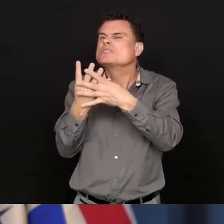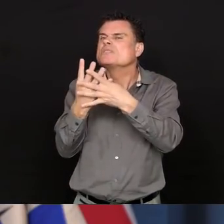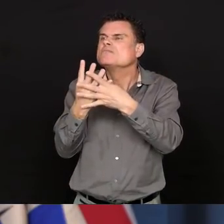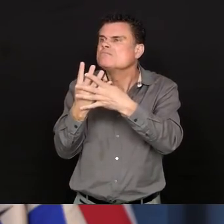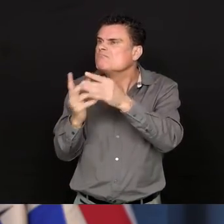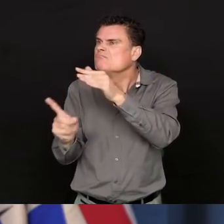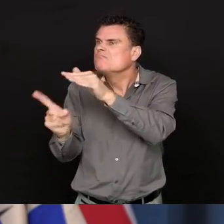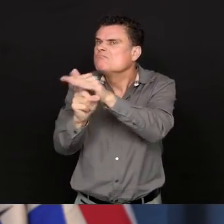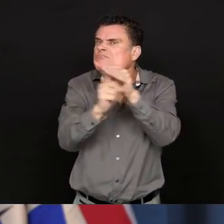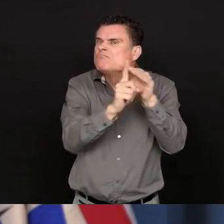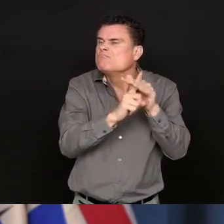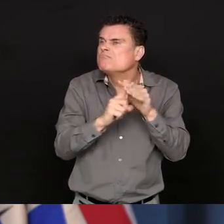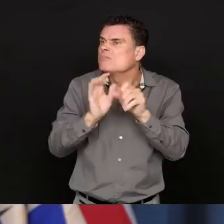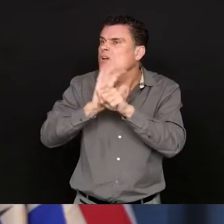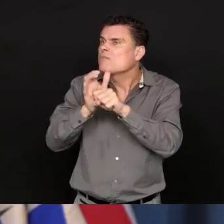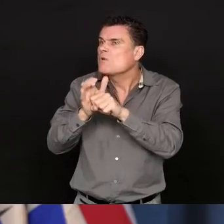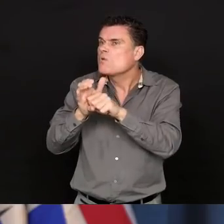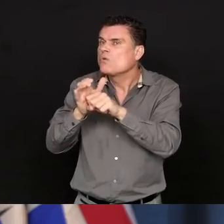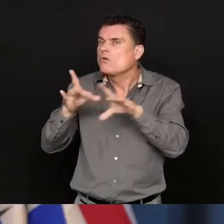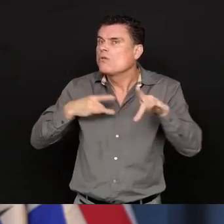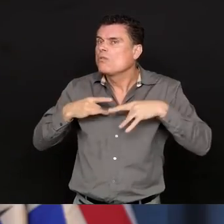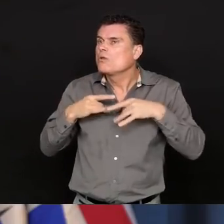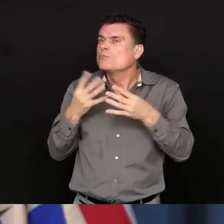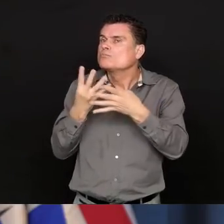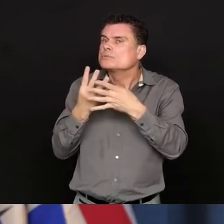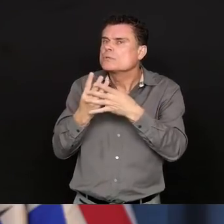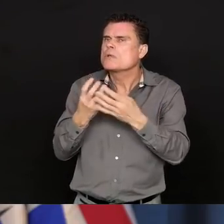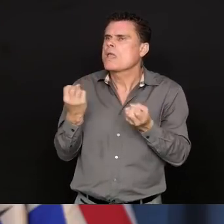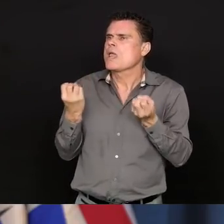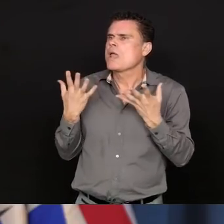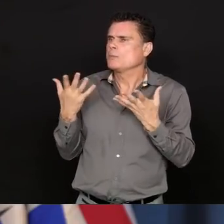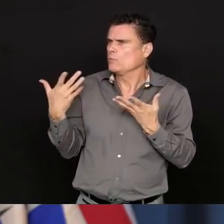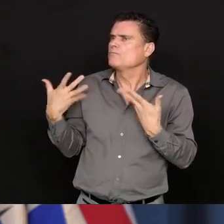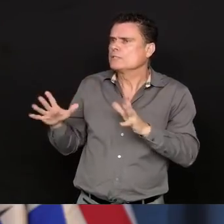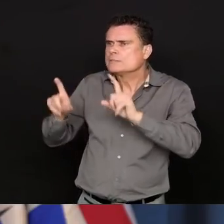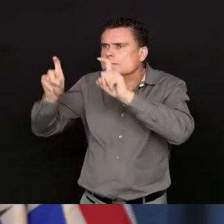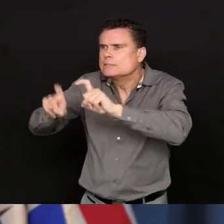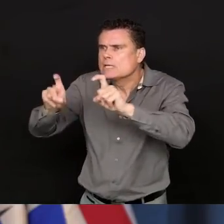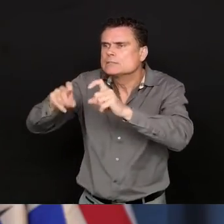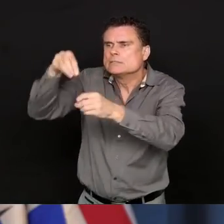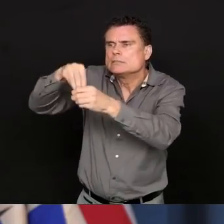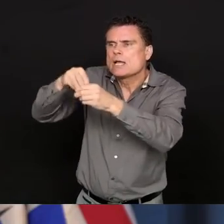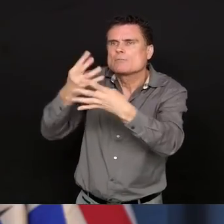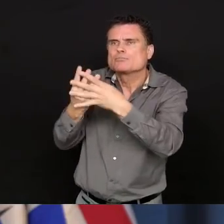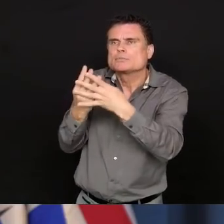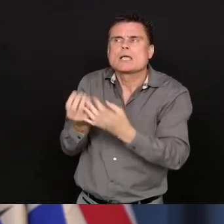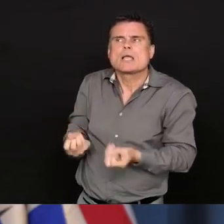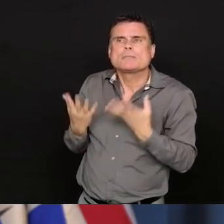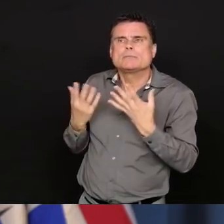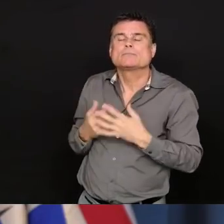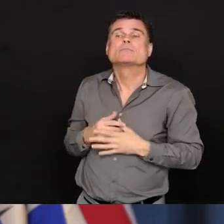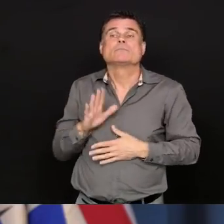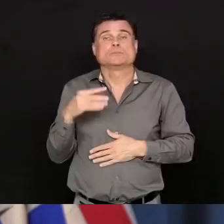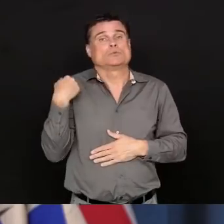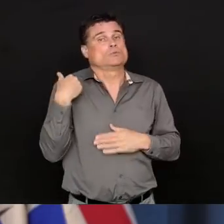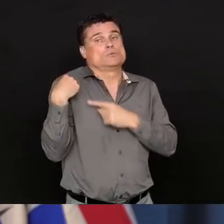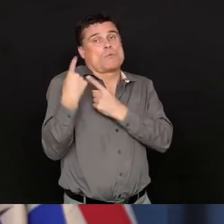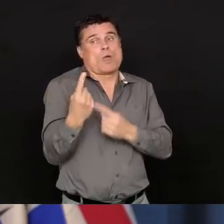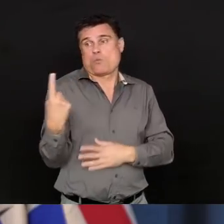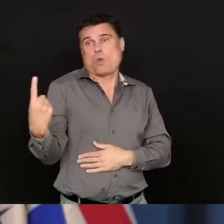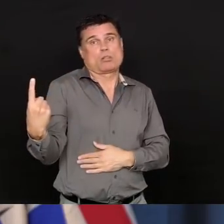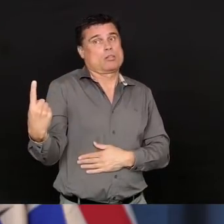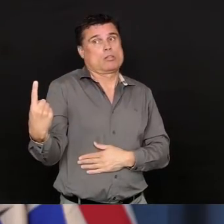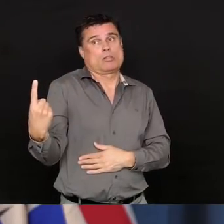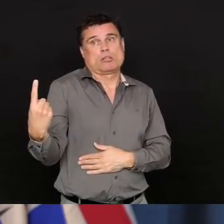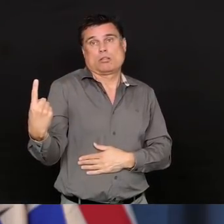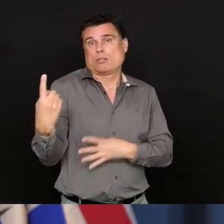been administered at the correctional center? There are no additional positive cases yet at the center.